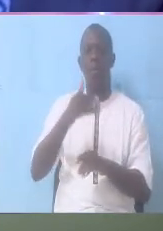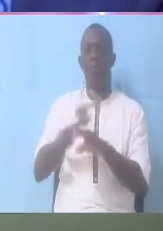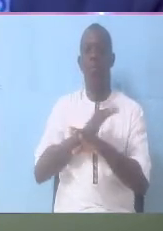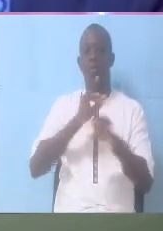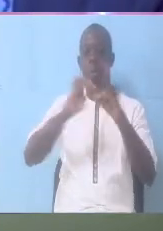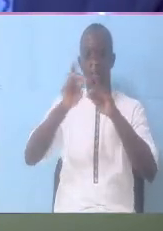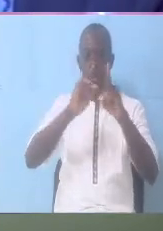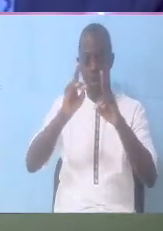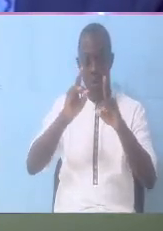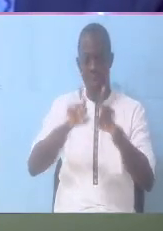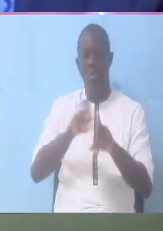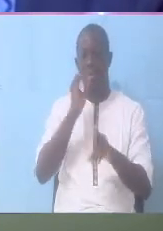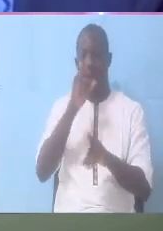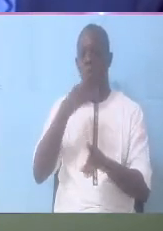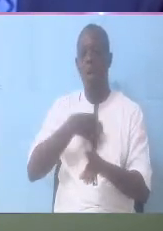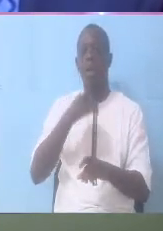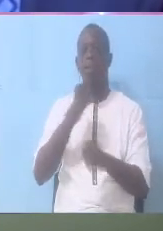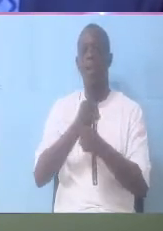Say akan